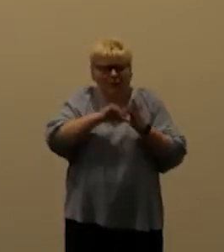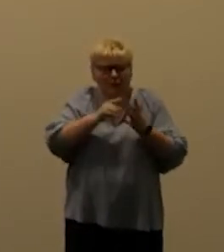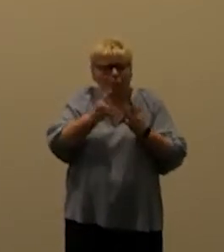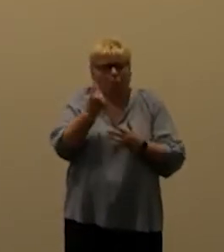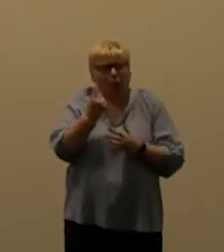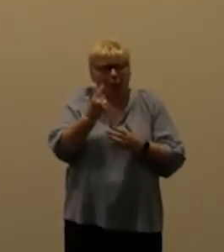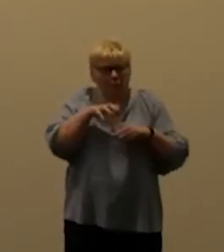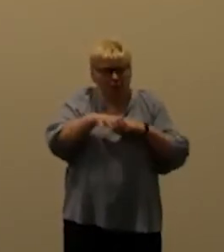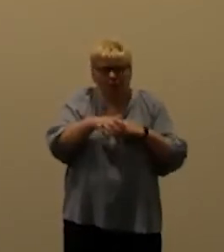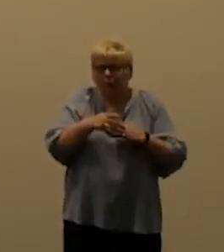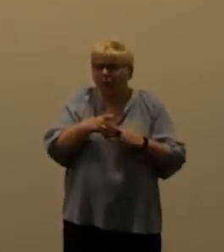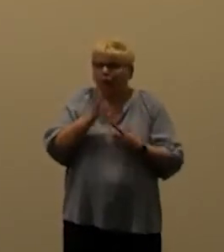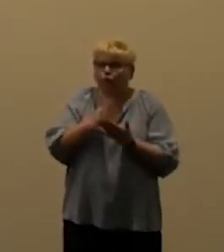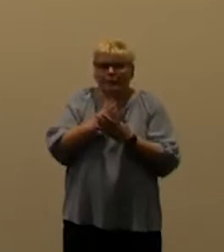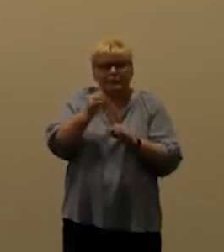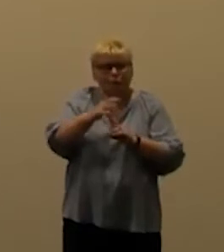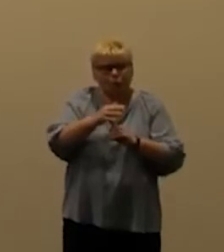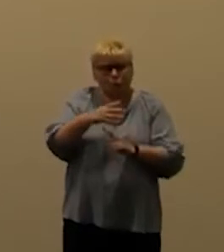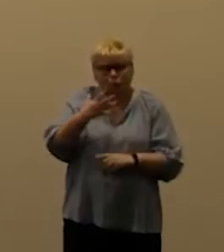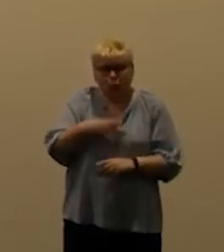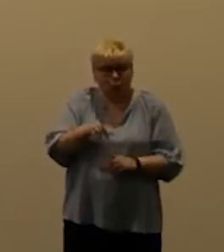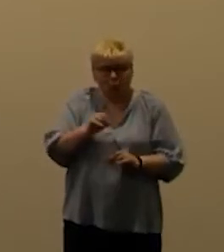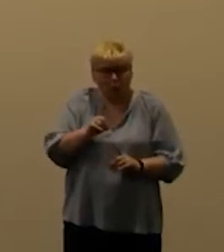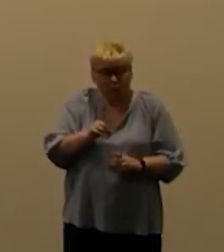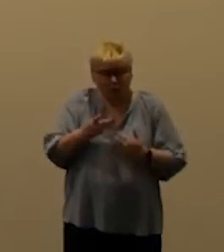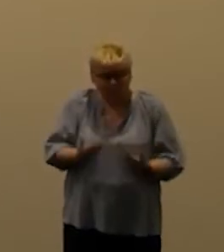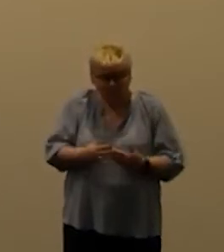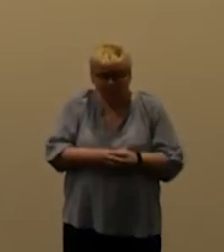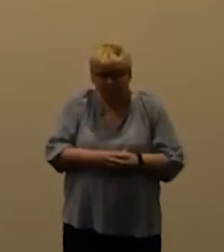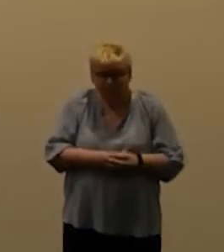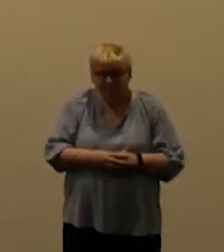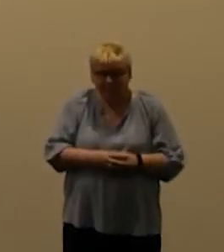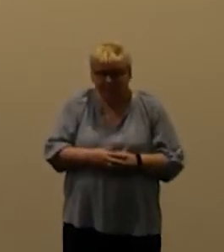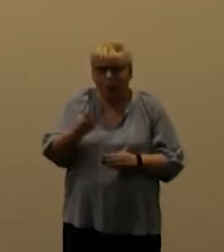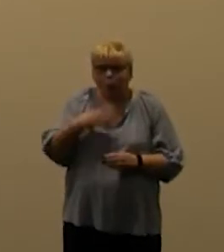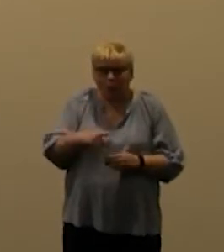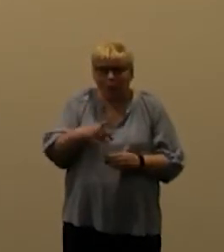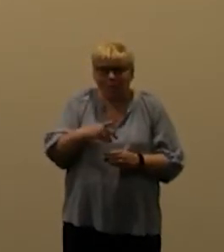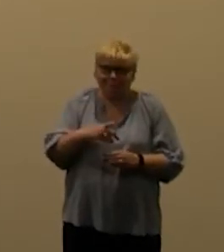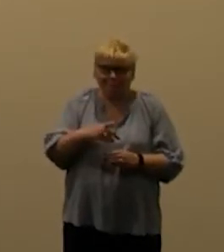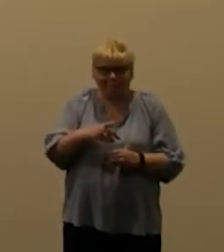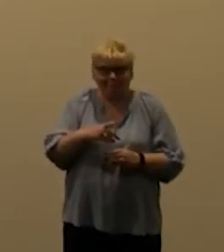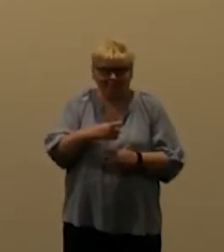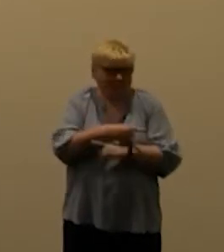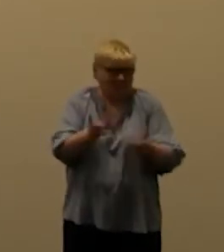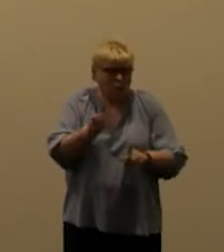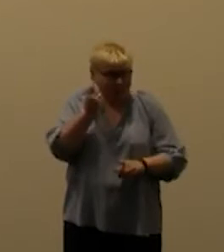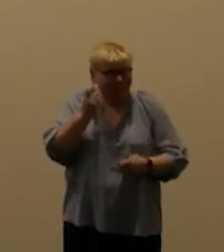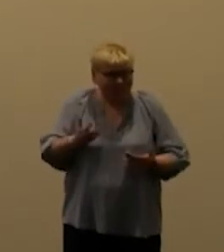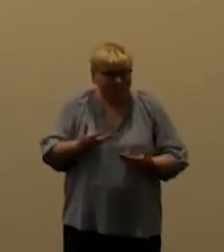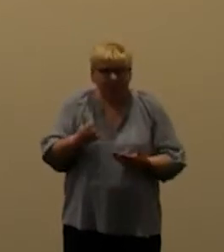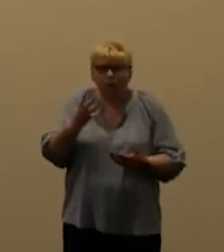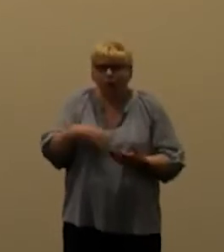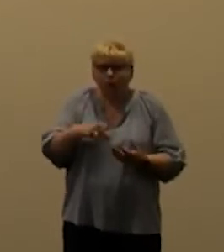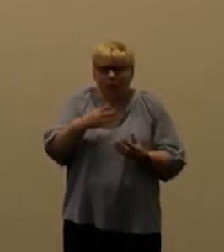files. The key here is that we want to basically make it easier for people to understand, I guess is probably the best way of putting it. We can dump